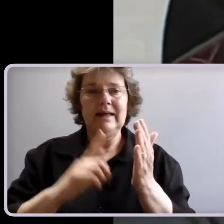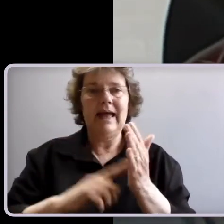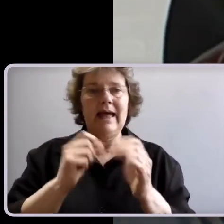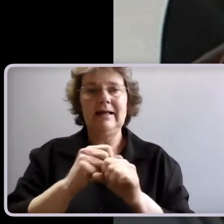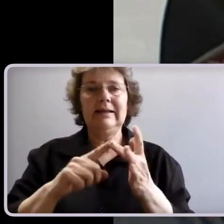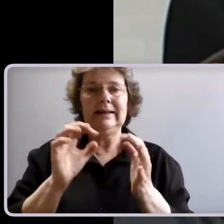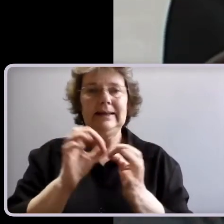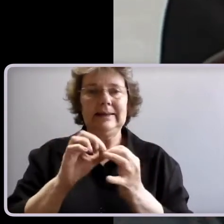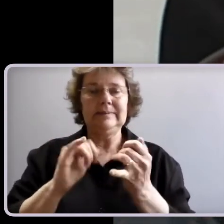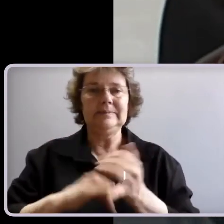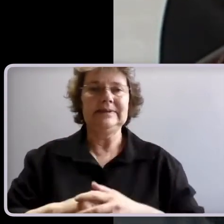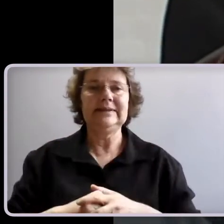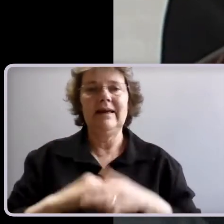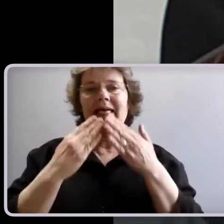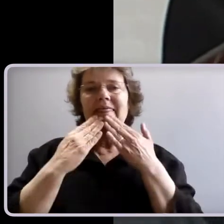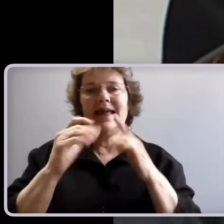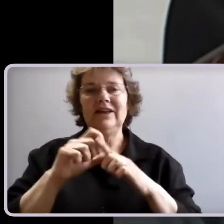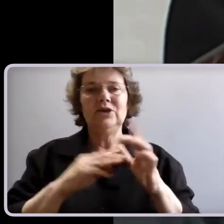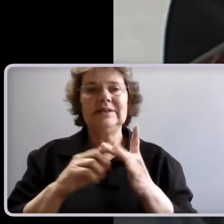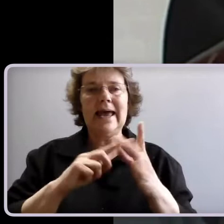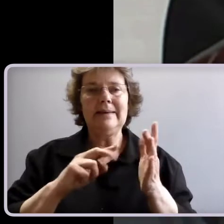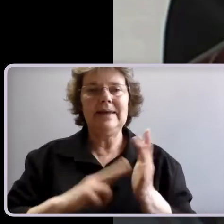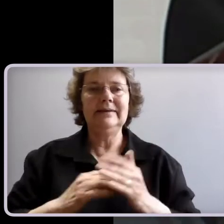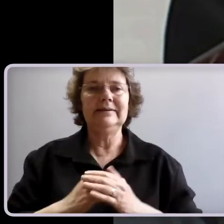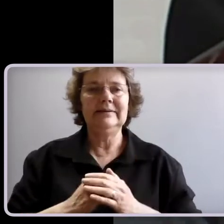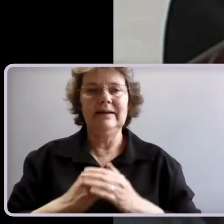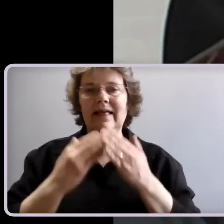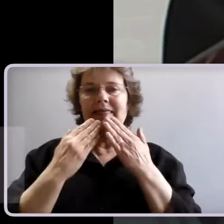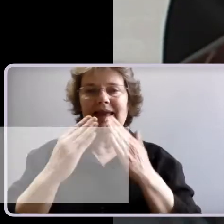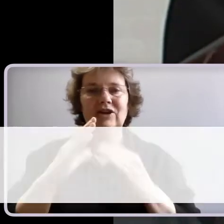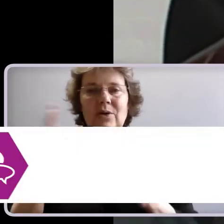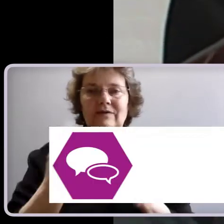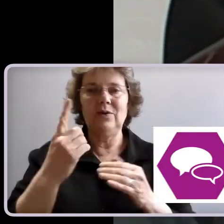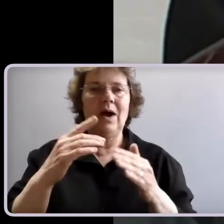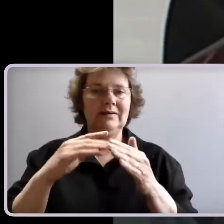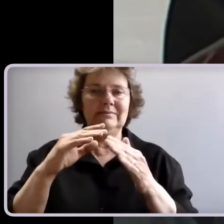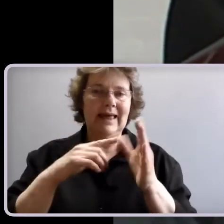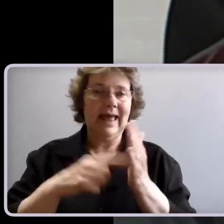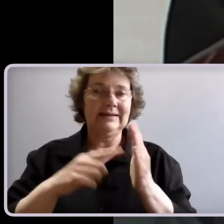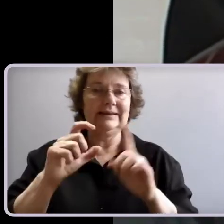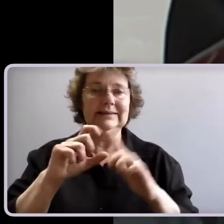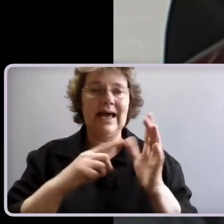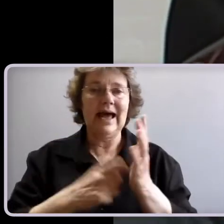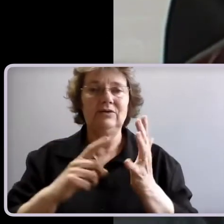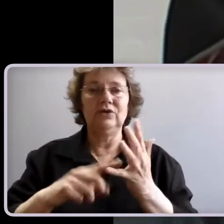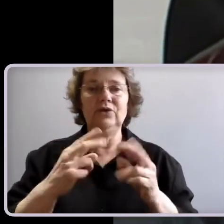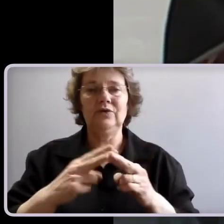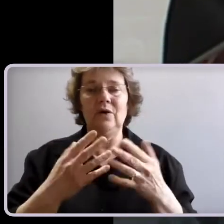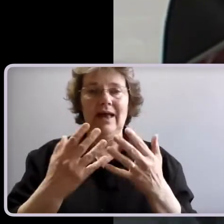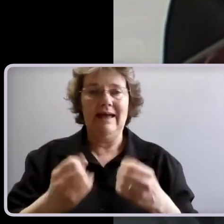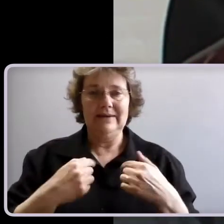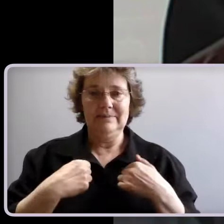Thanks so much, Damien, and to everyone at Daru for having me and the panel today, which I will introduce in just a